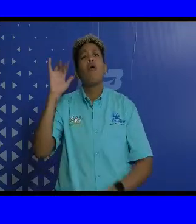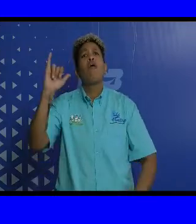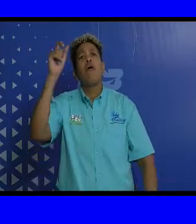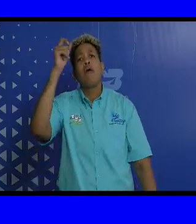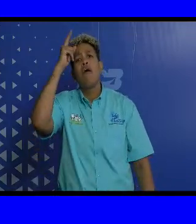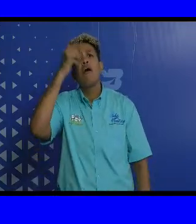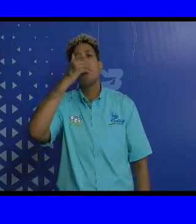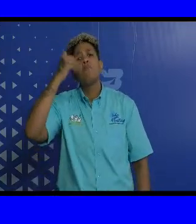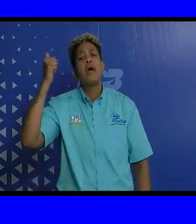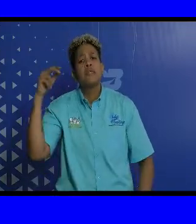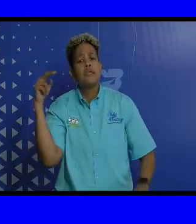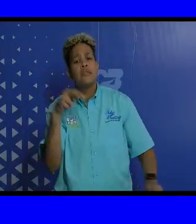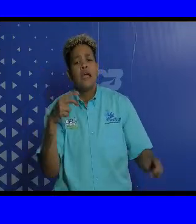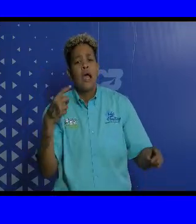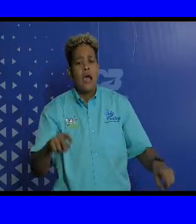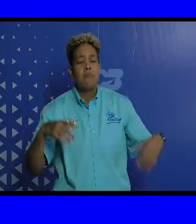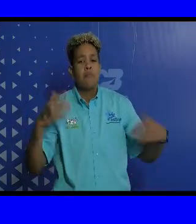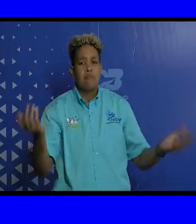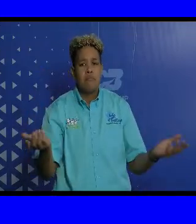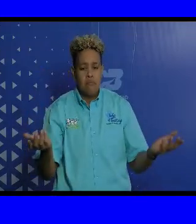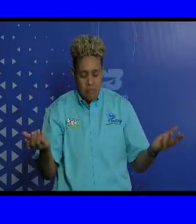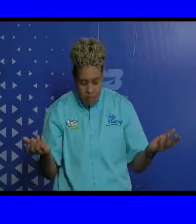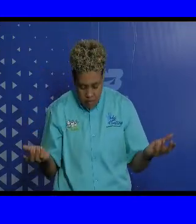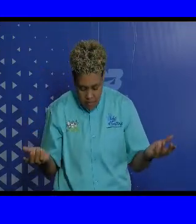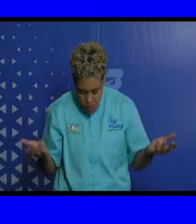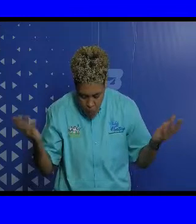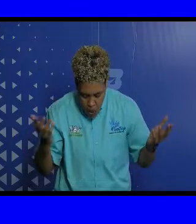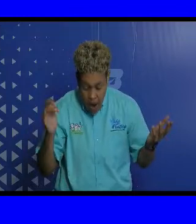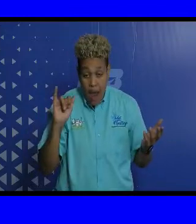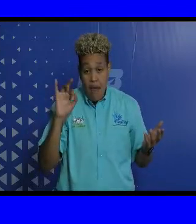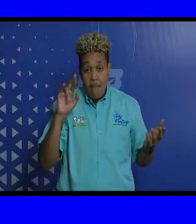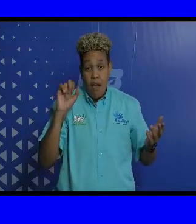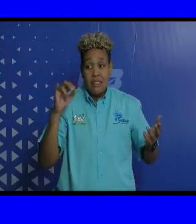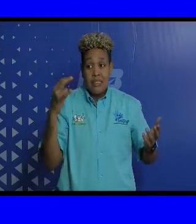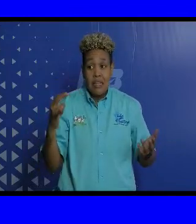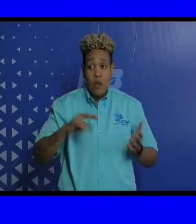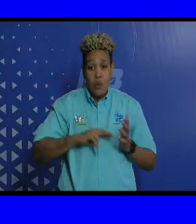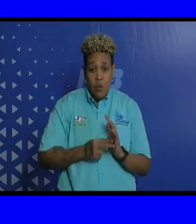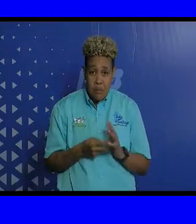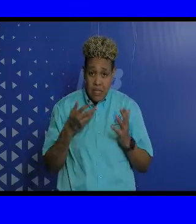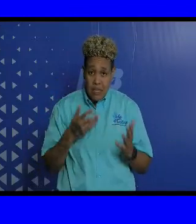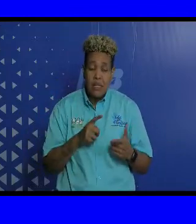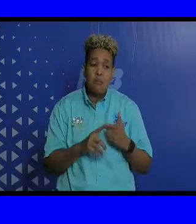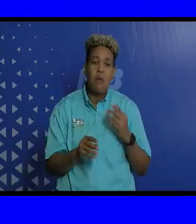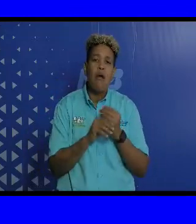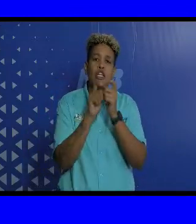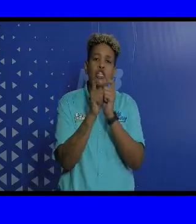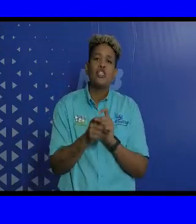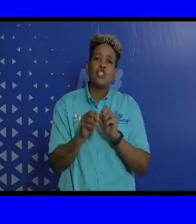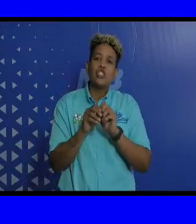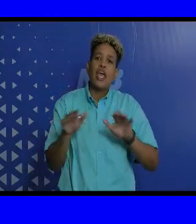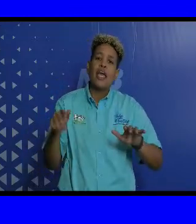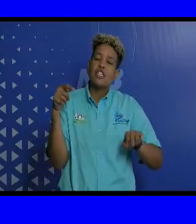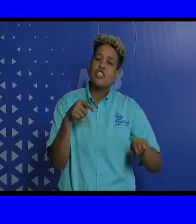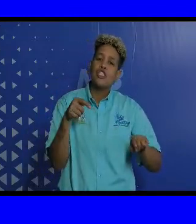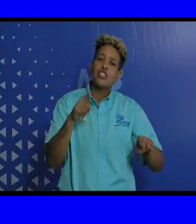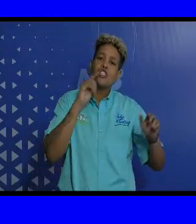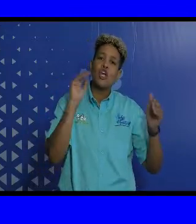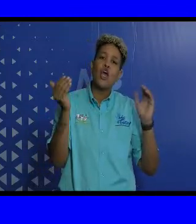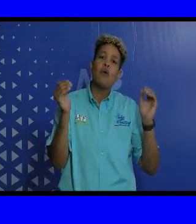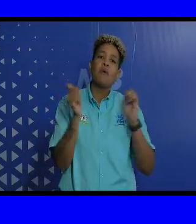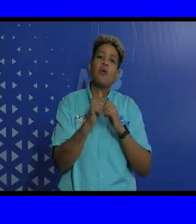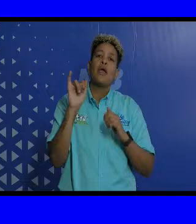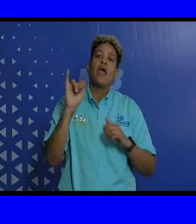better understanding of what IFRS 17 is all about and the changes compared